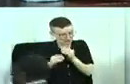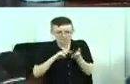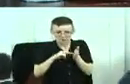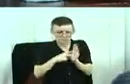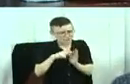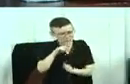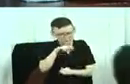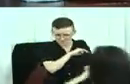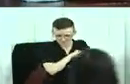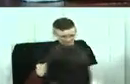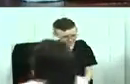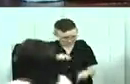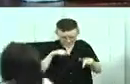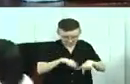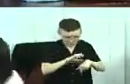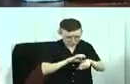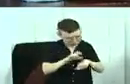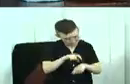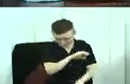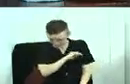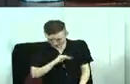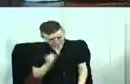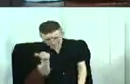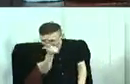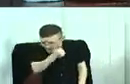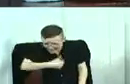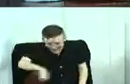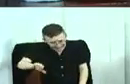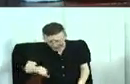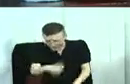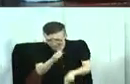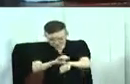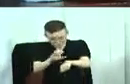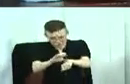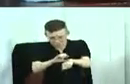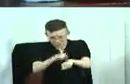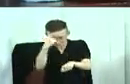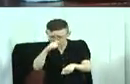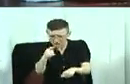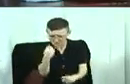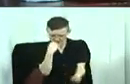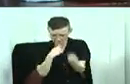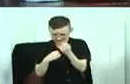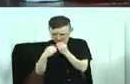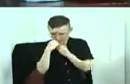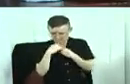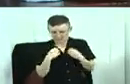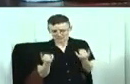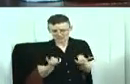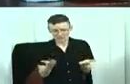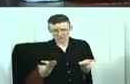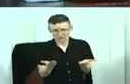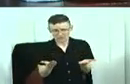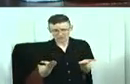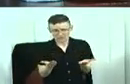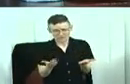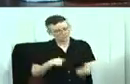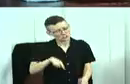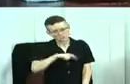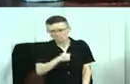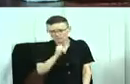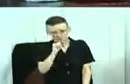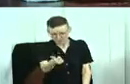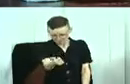a member of this church, and you don't have to be a member of any other church to receive communion here. You will not be turned